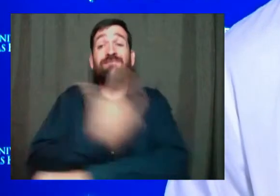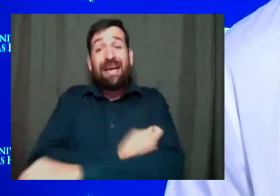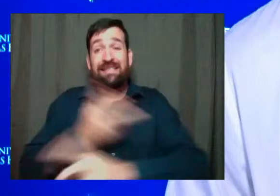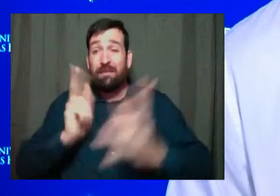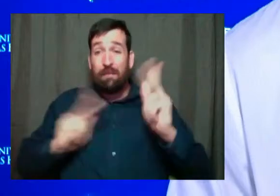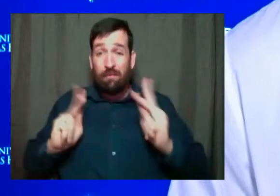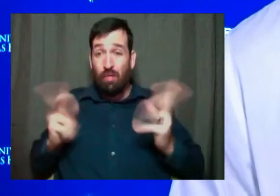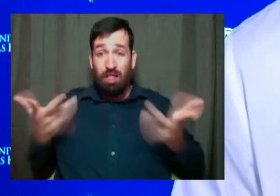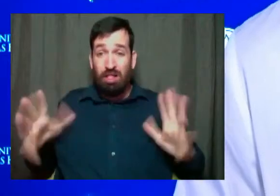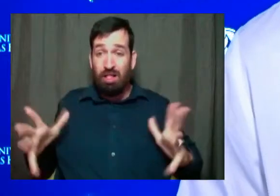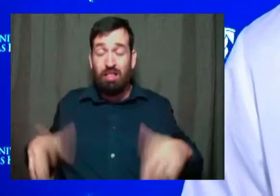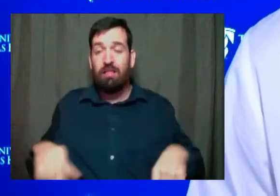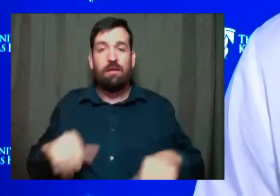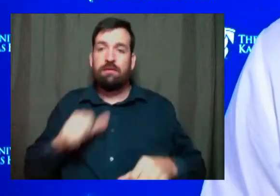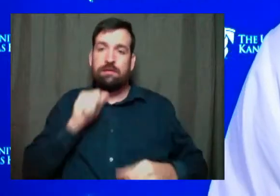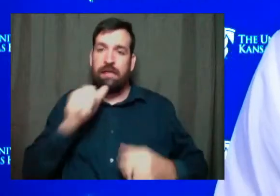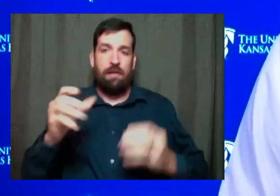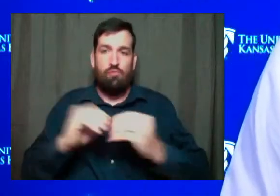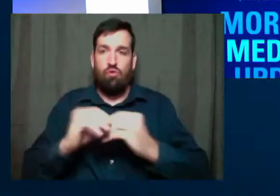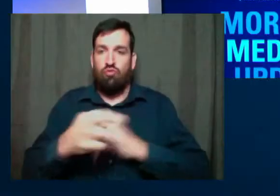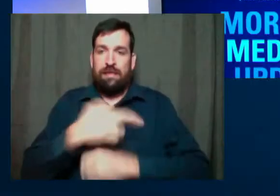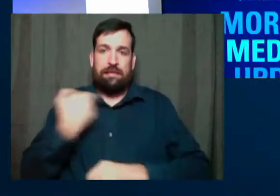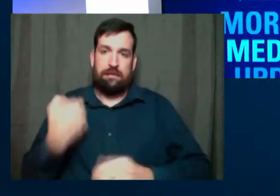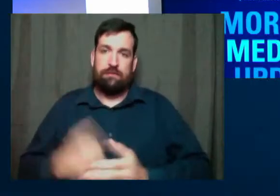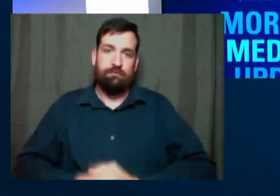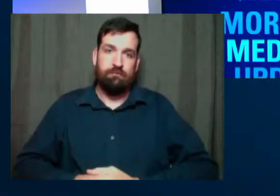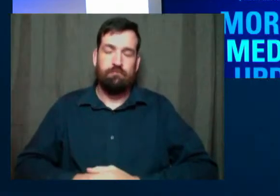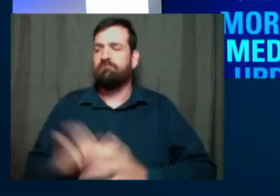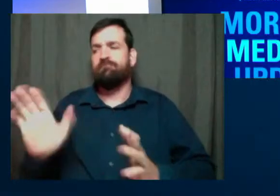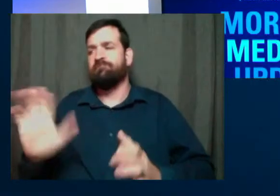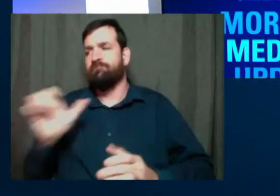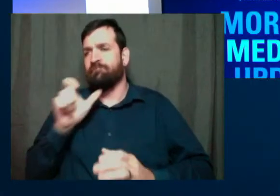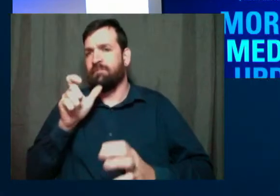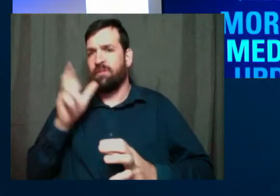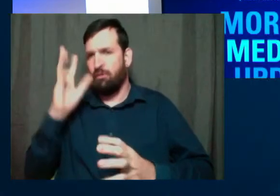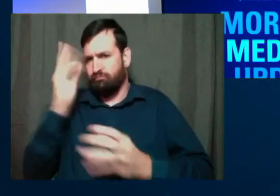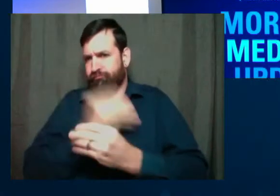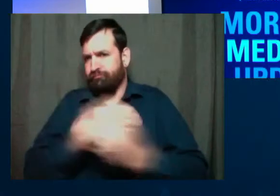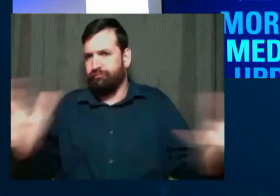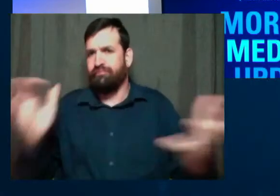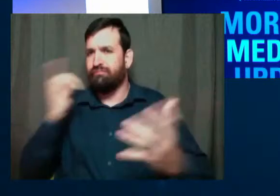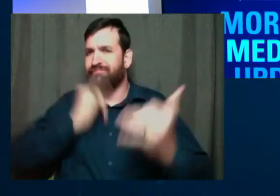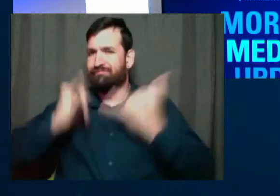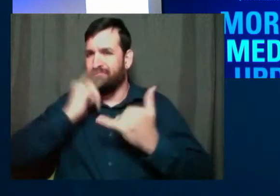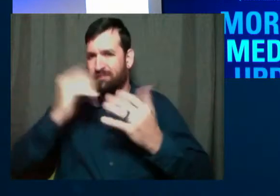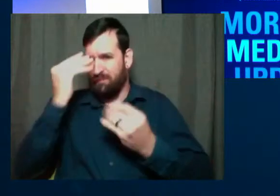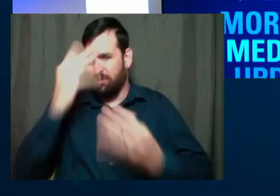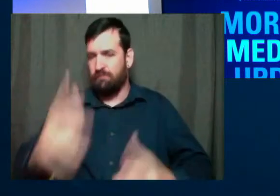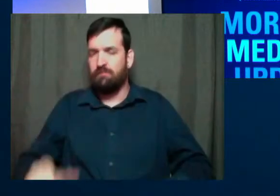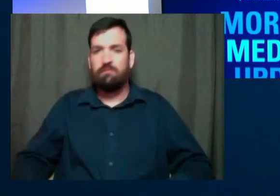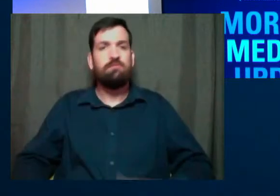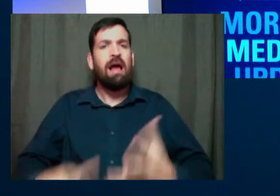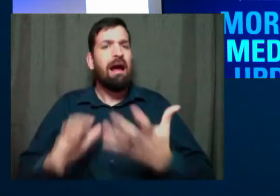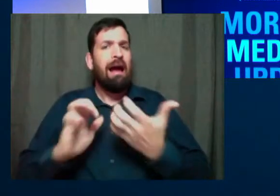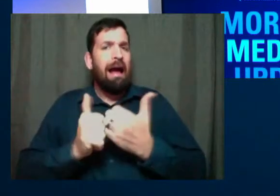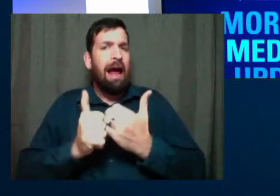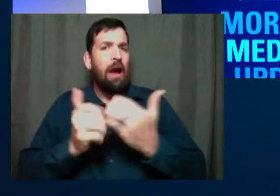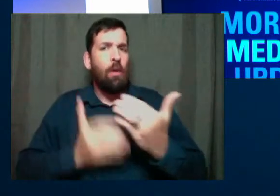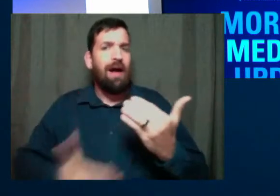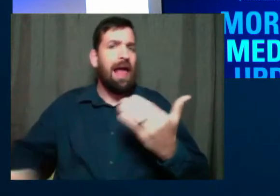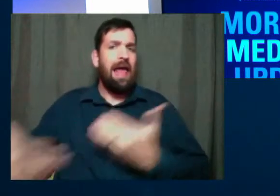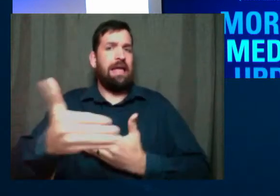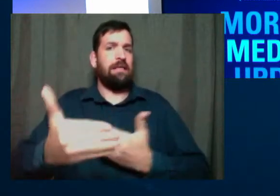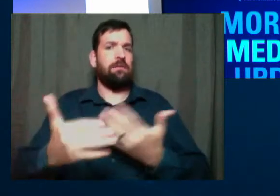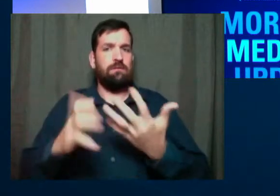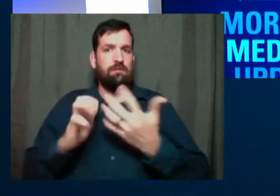the variants. So Made up news network. I think don't do it. Okay, hold on. Well, how do we get ahead of it then? As a world, as a